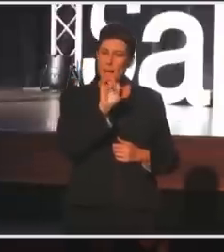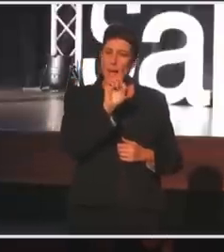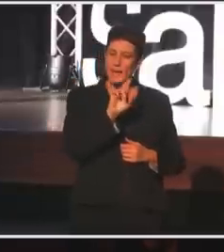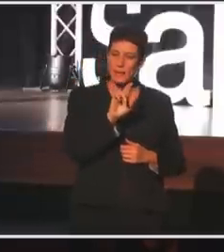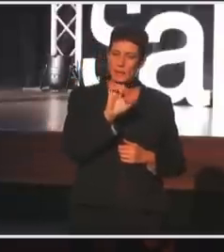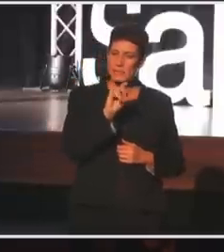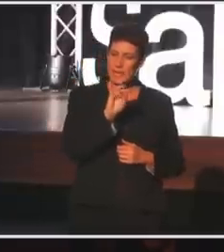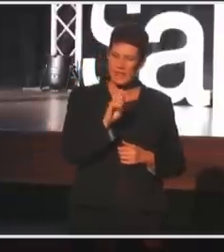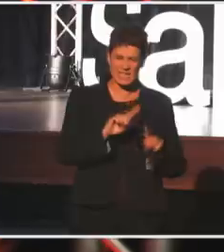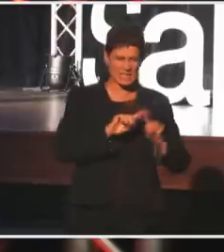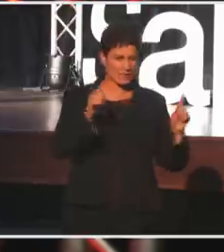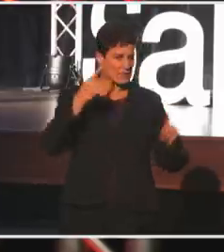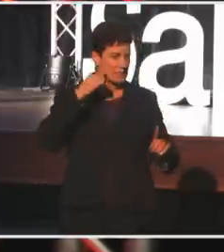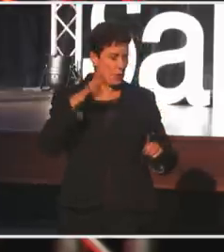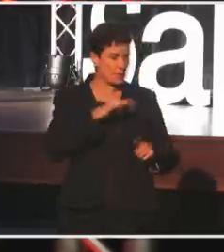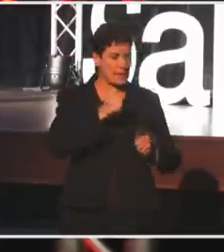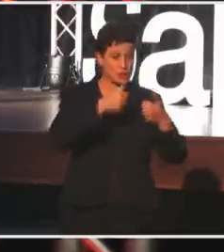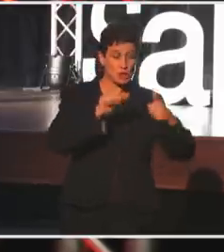shape.